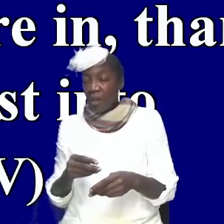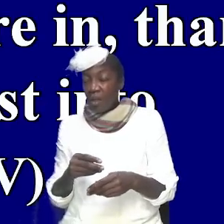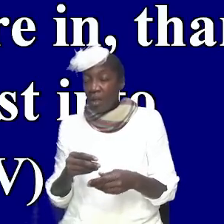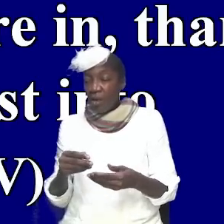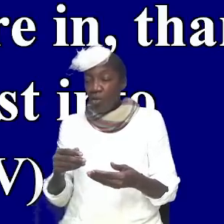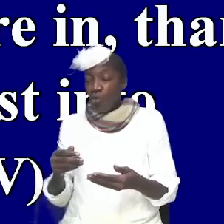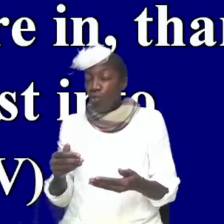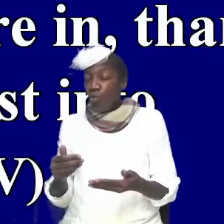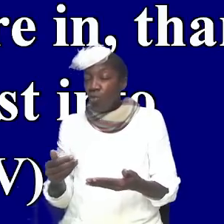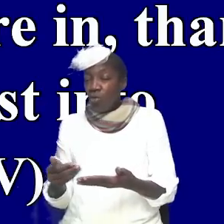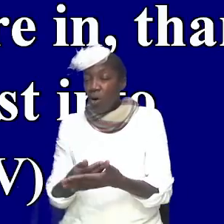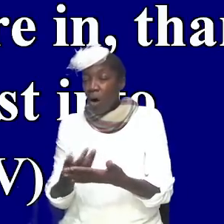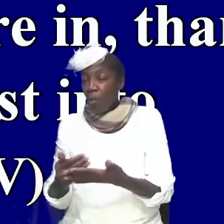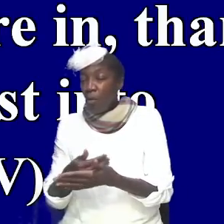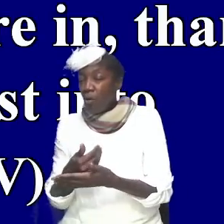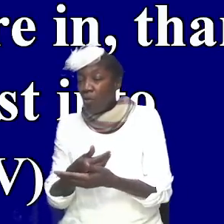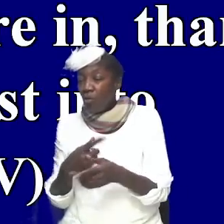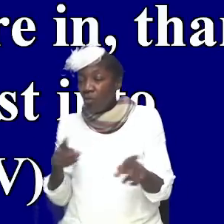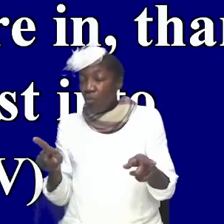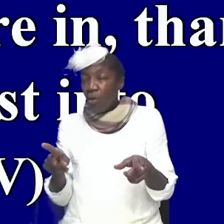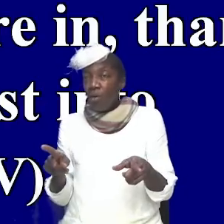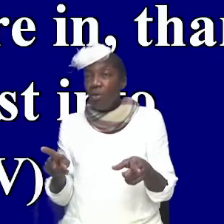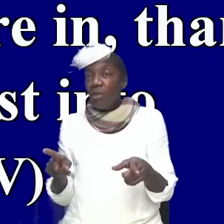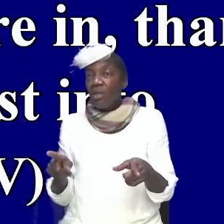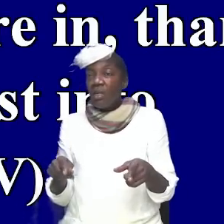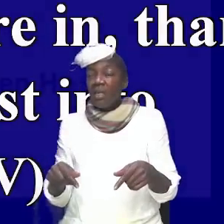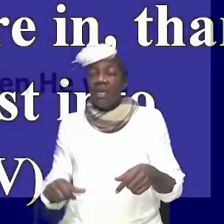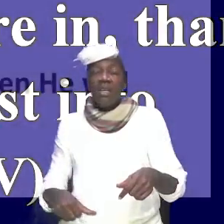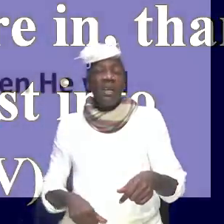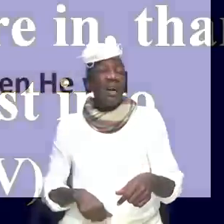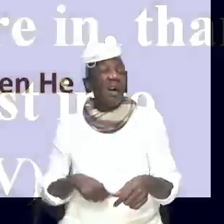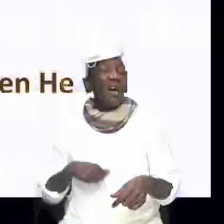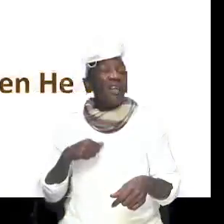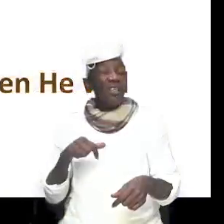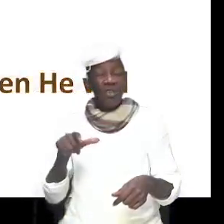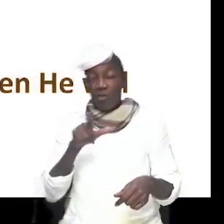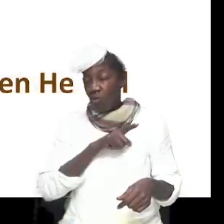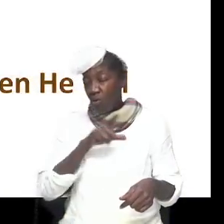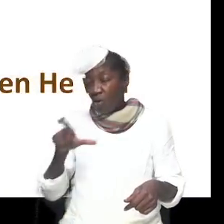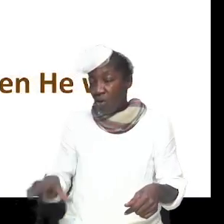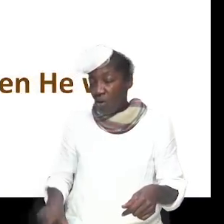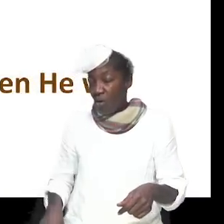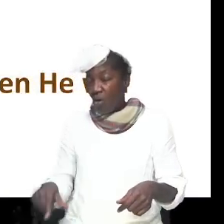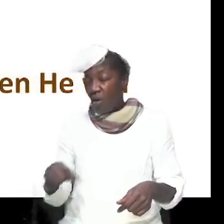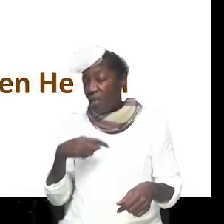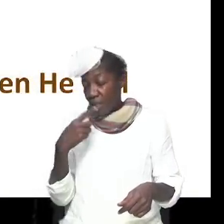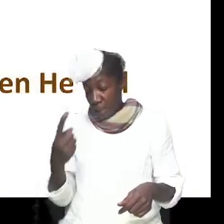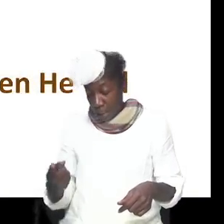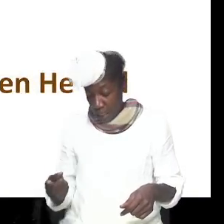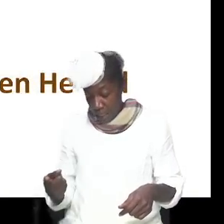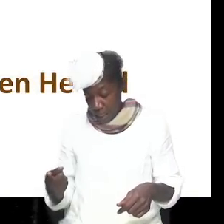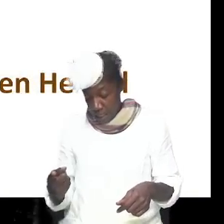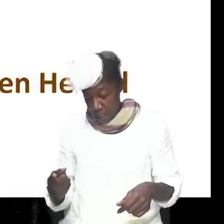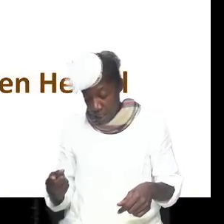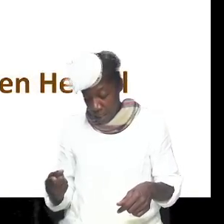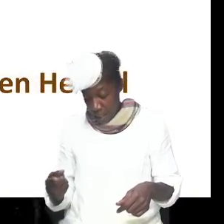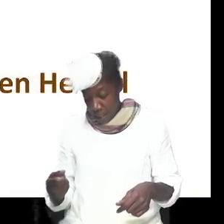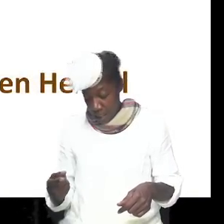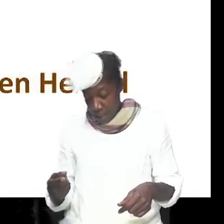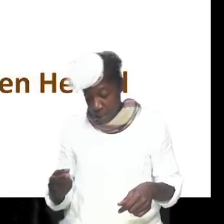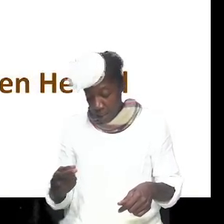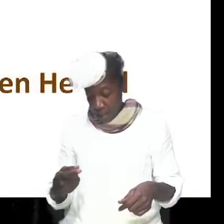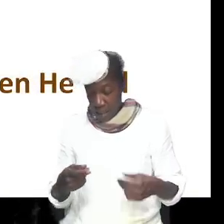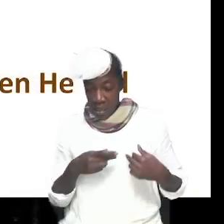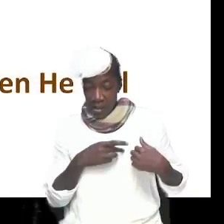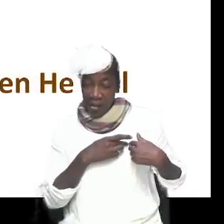And this is what the Lord is saying. The heart is what